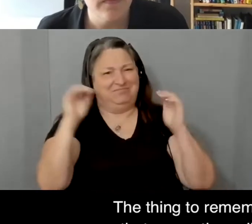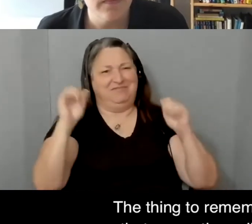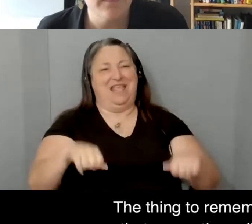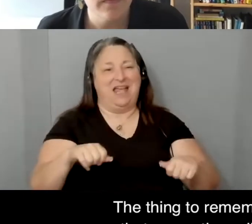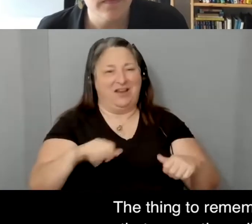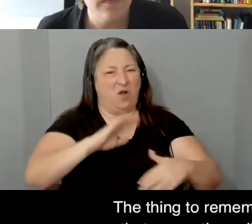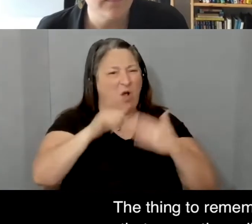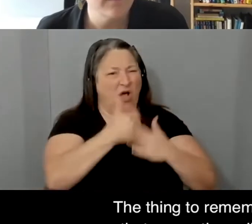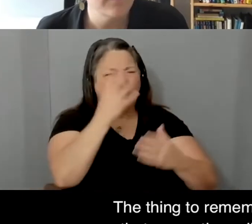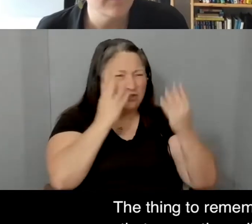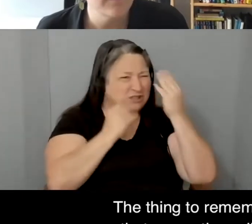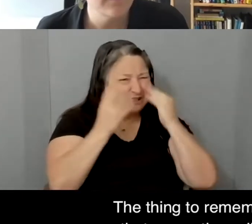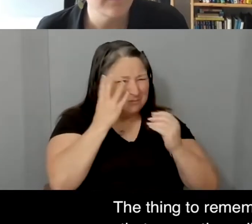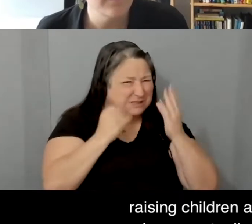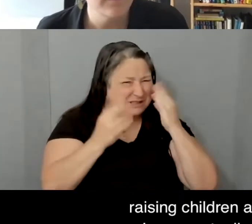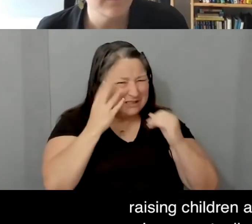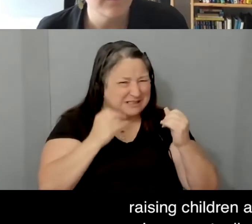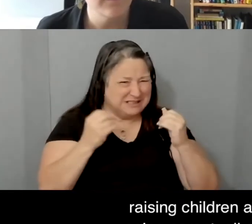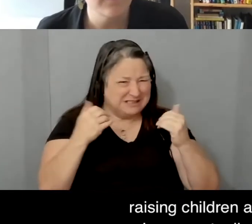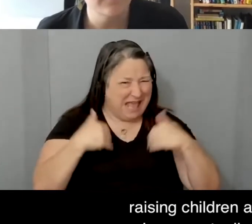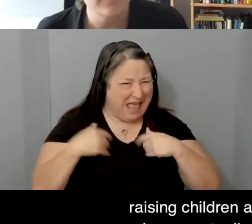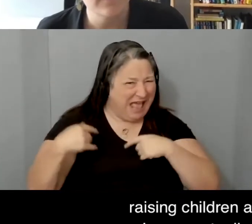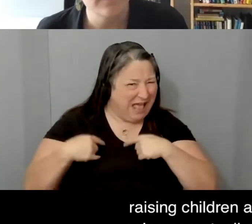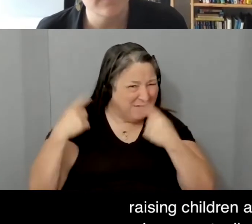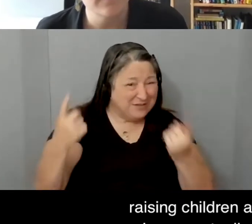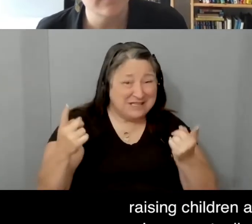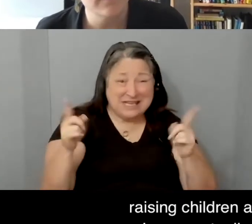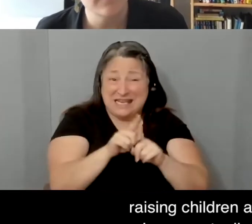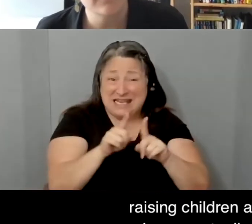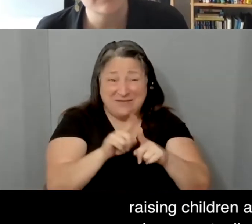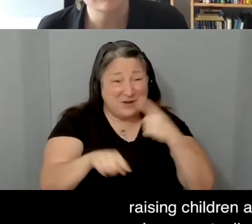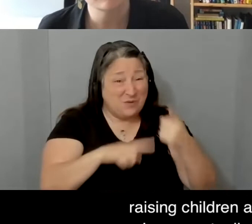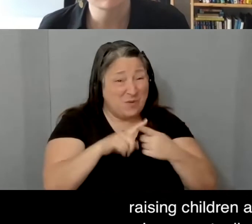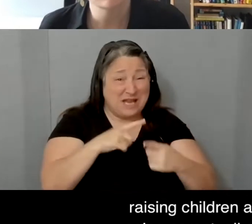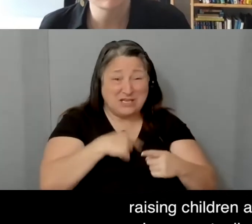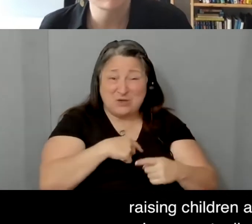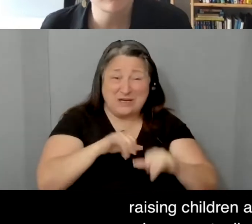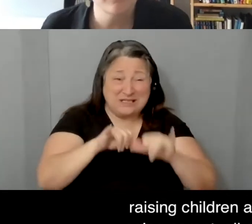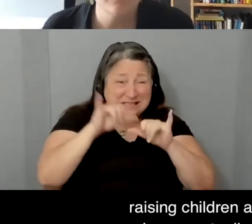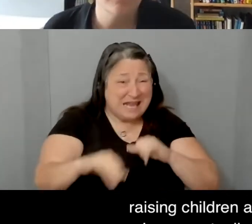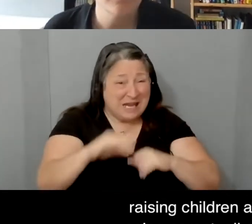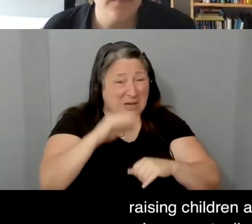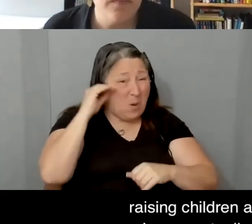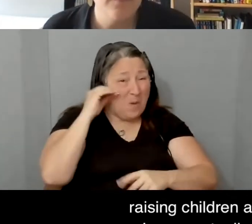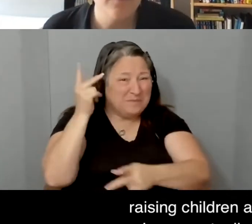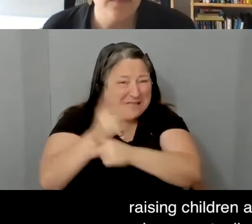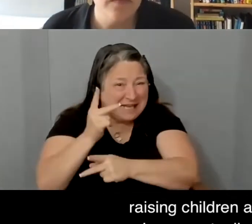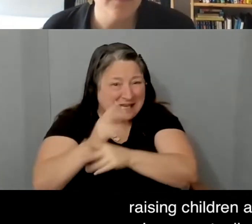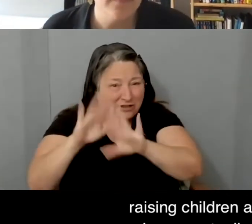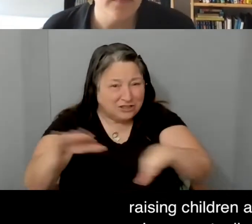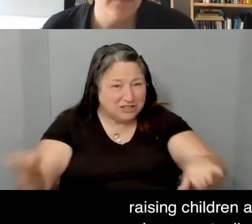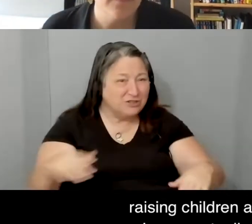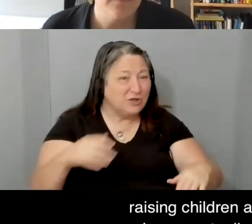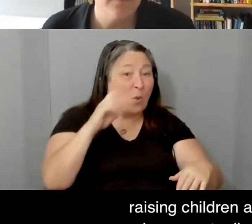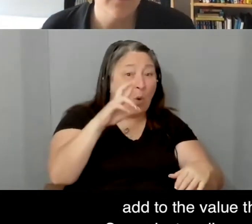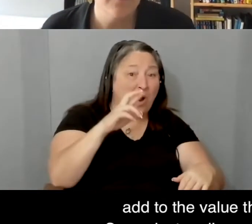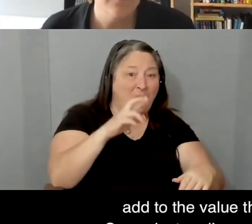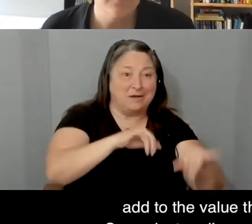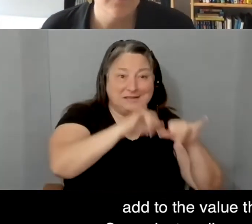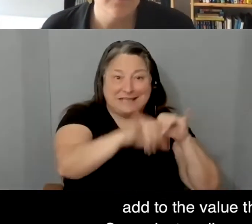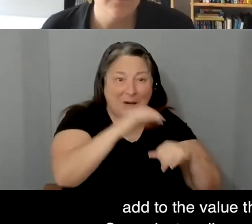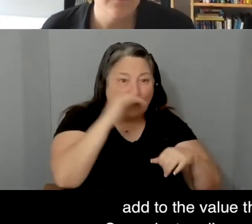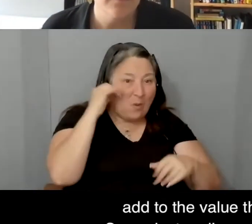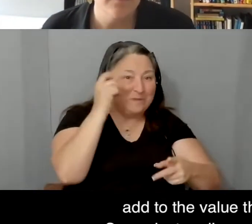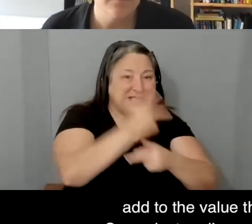them, even when you are raising children at home or taking care of an aging parent, all of these are experiences that add